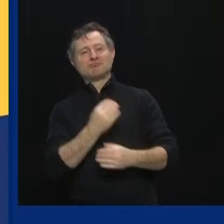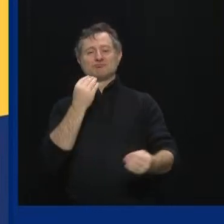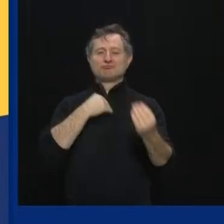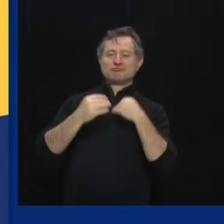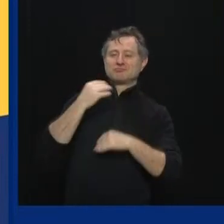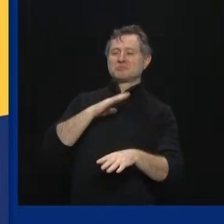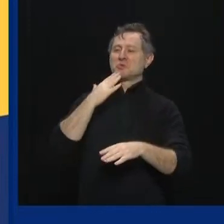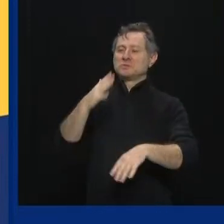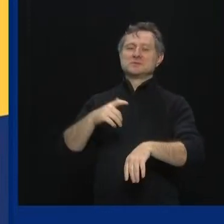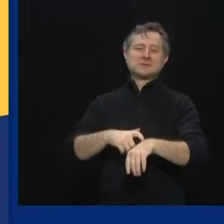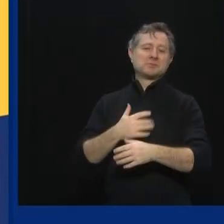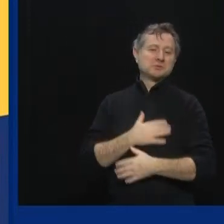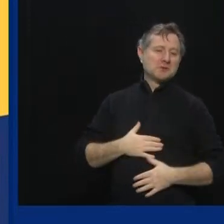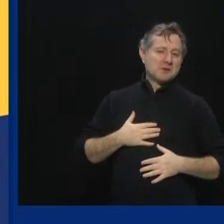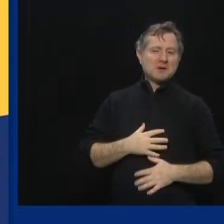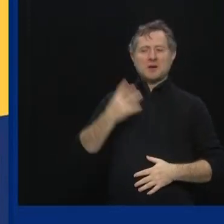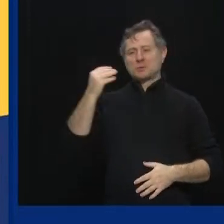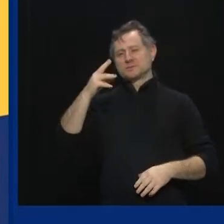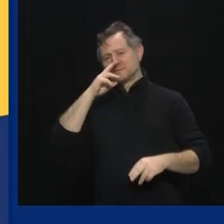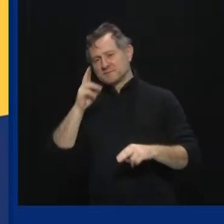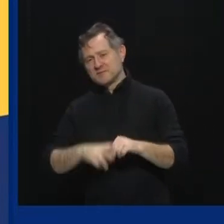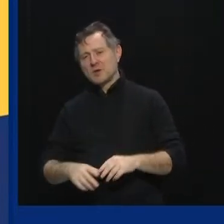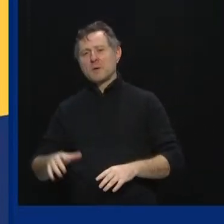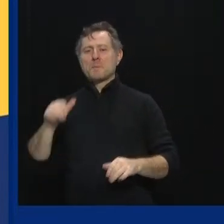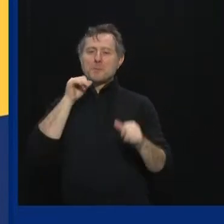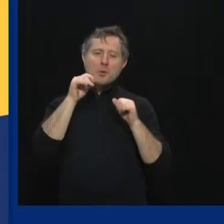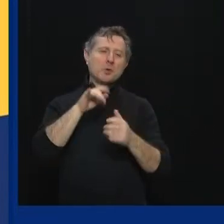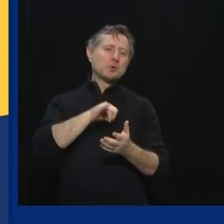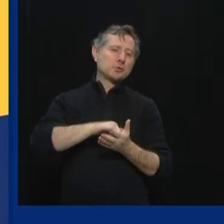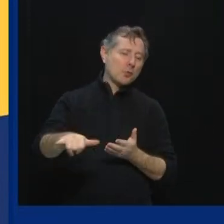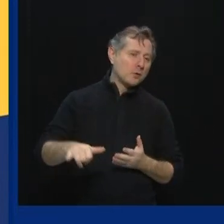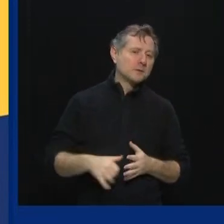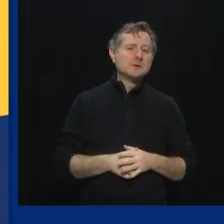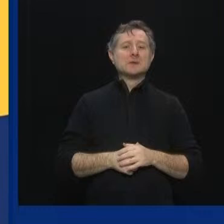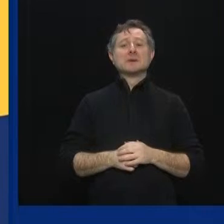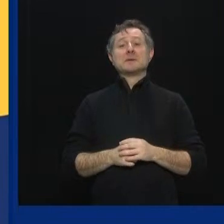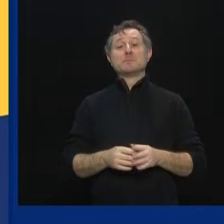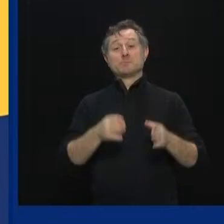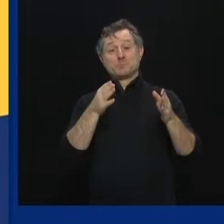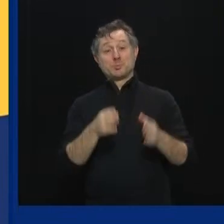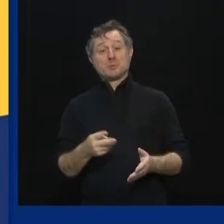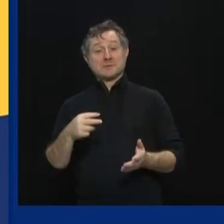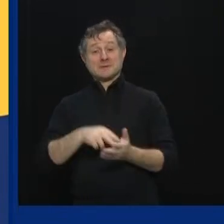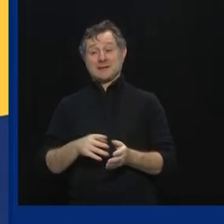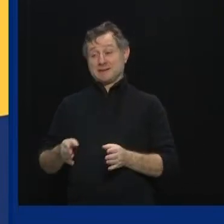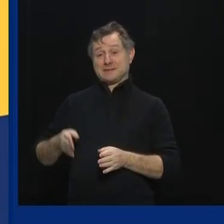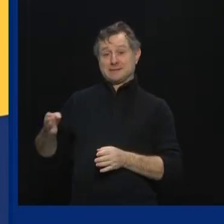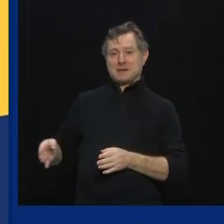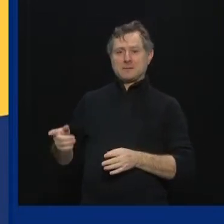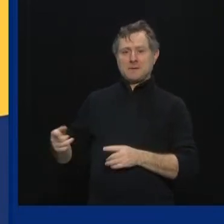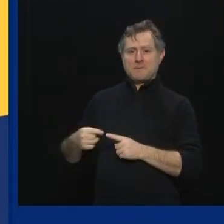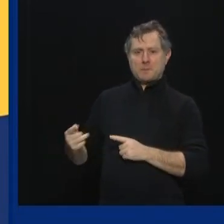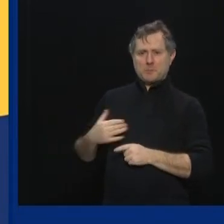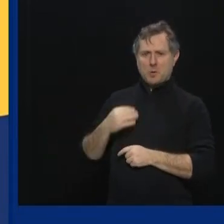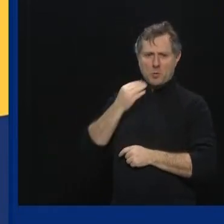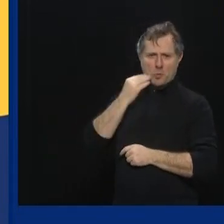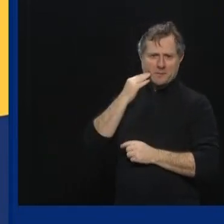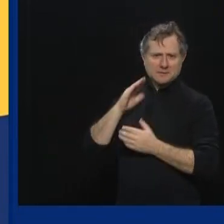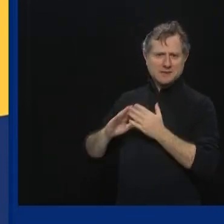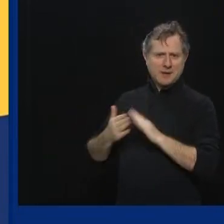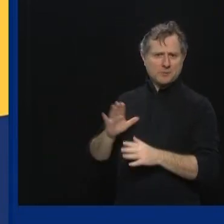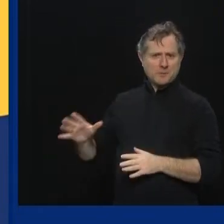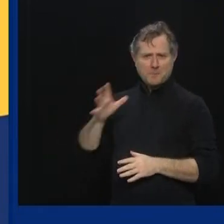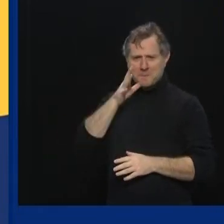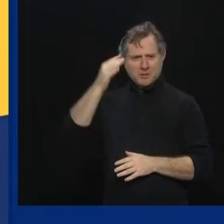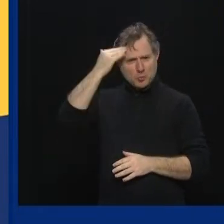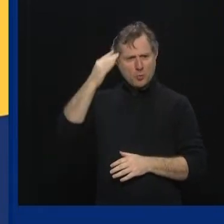people out in a bar in New York. Turns out the person standing next to me at the bar from my hometown, his mother knows my mom. You know, it's like, so it was very,